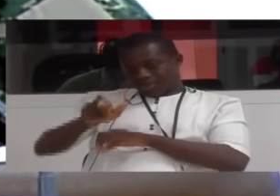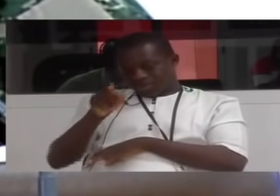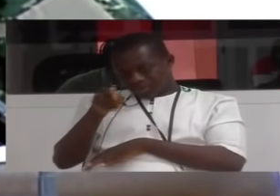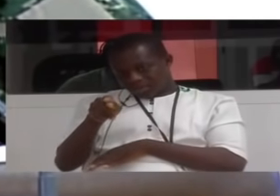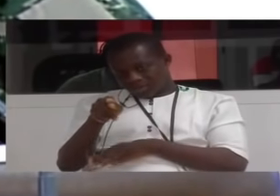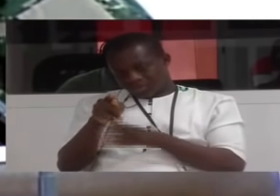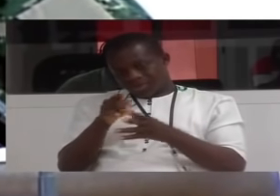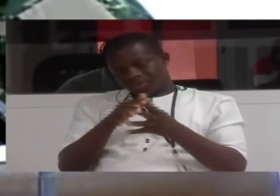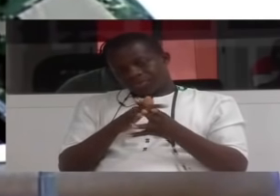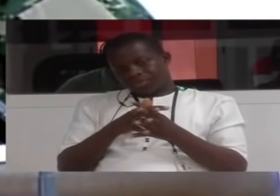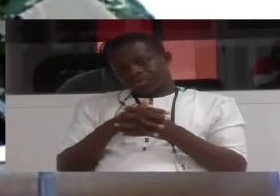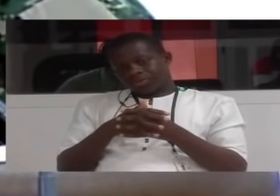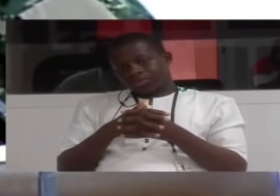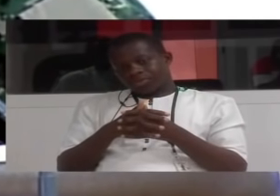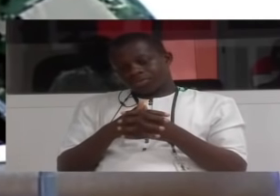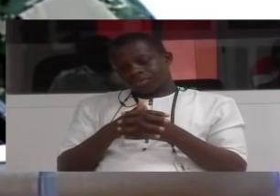officer.